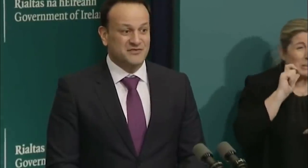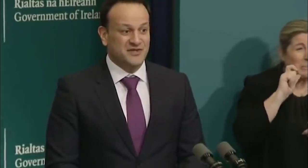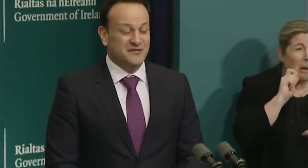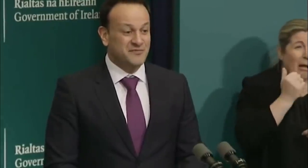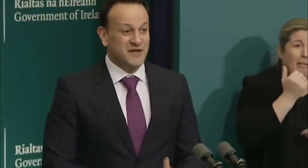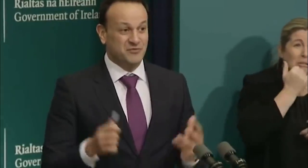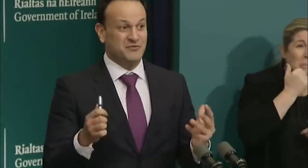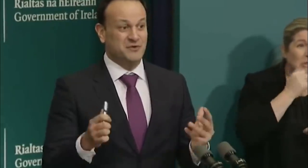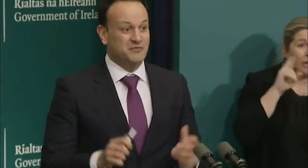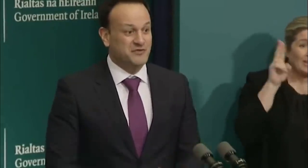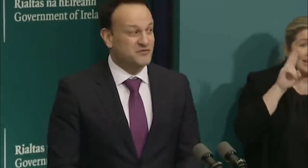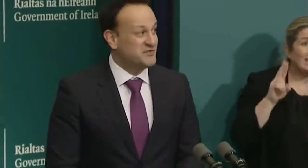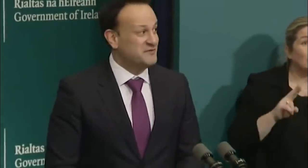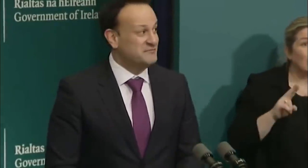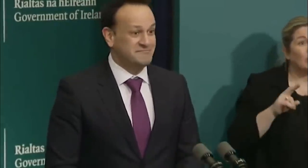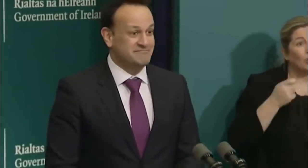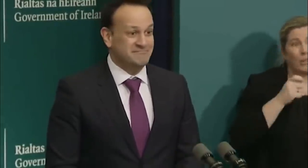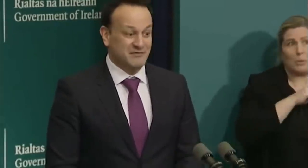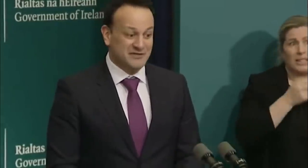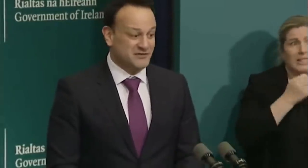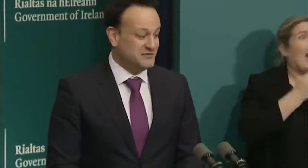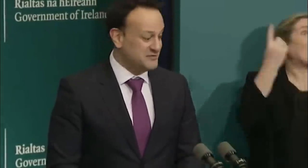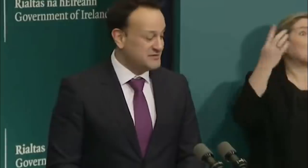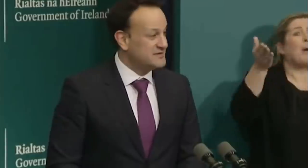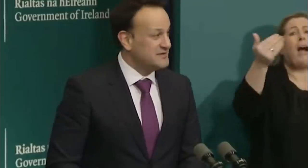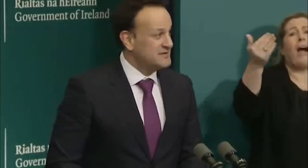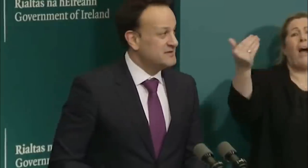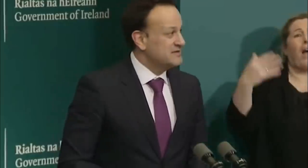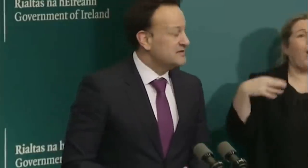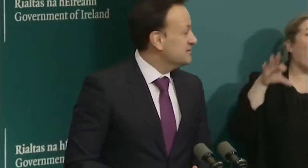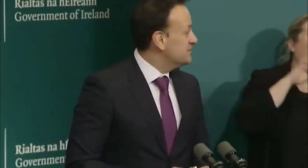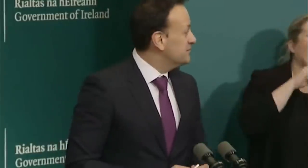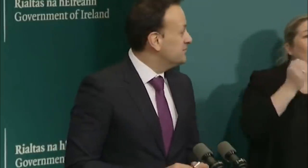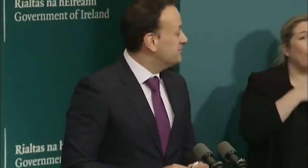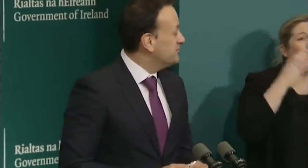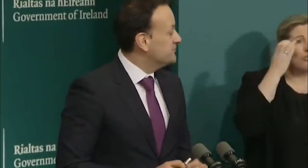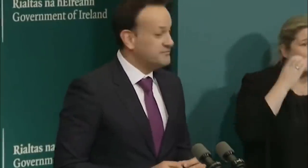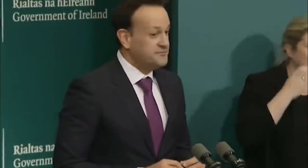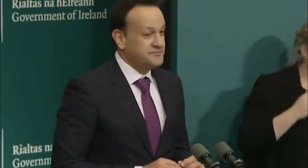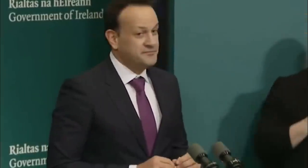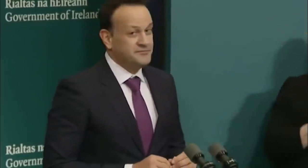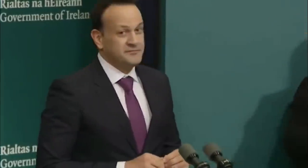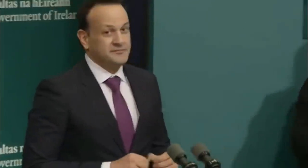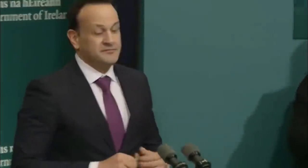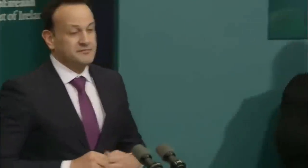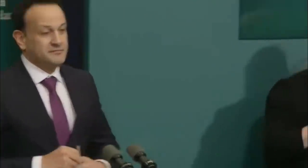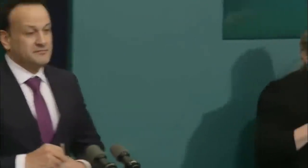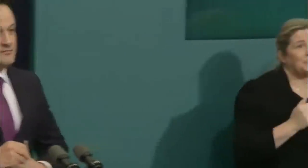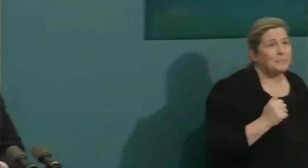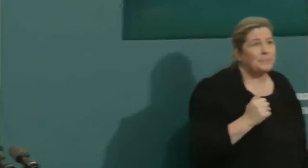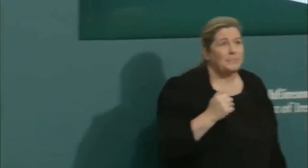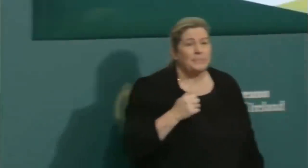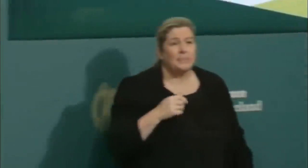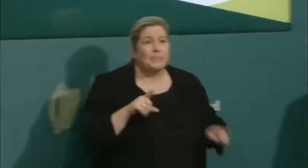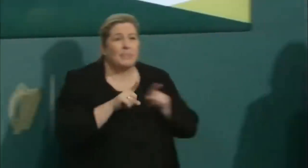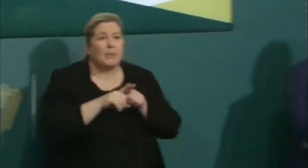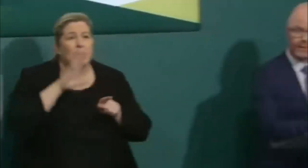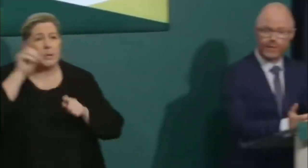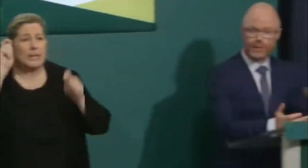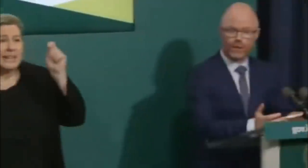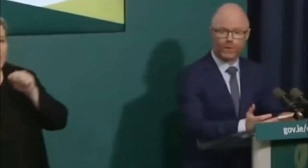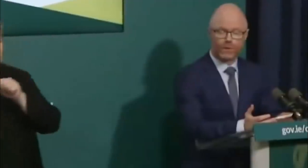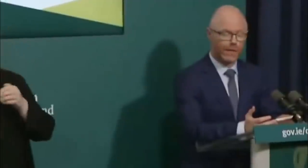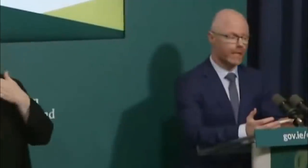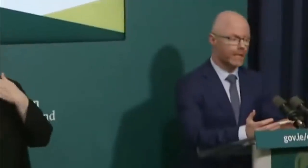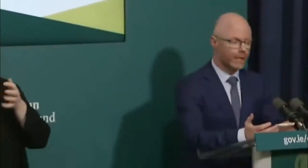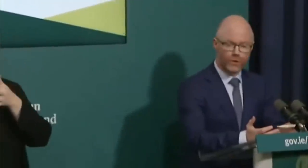think you would say, everyone come home for Christmas now. I really don't. You've got to keep in mind as well the new complexity, which is variants.